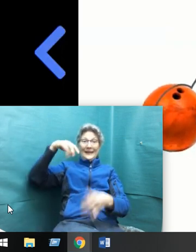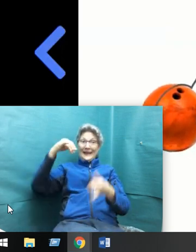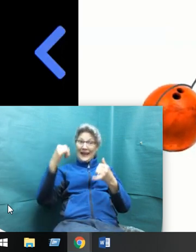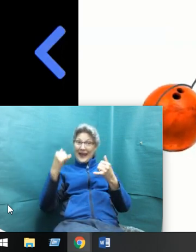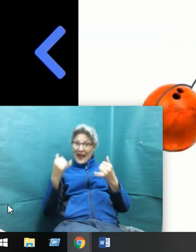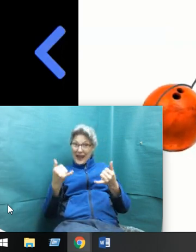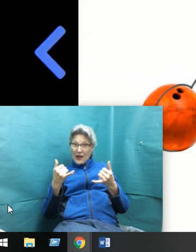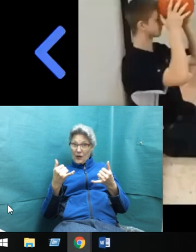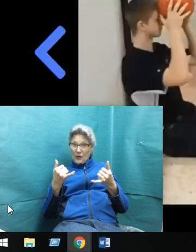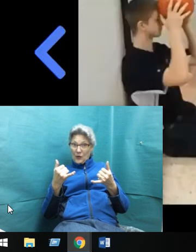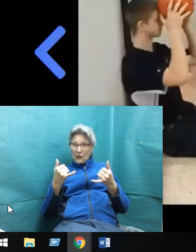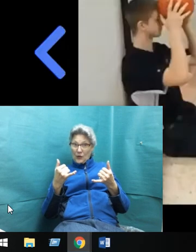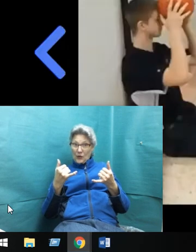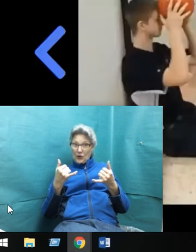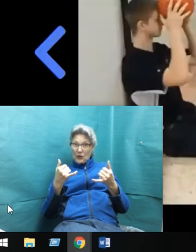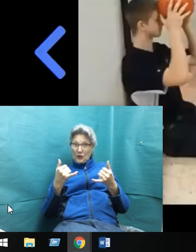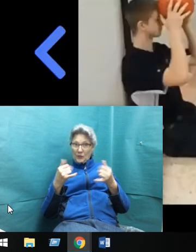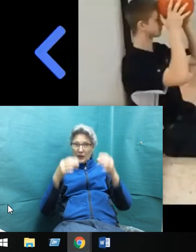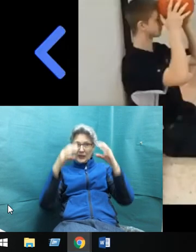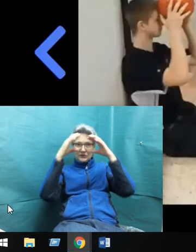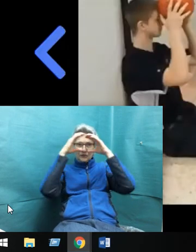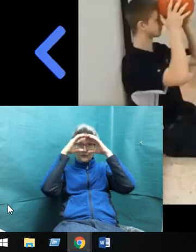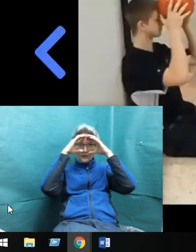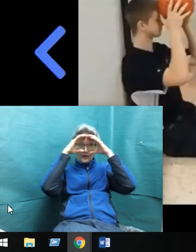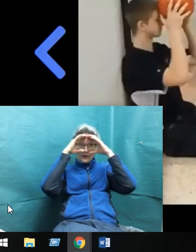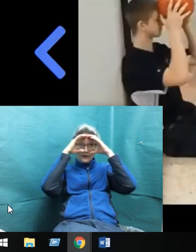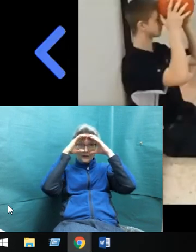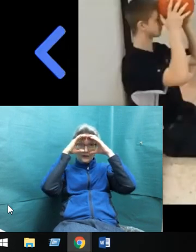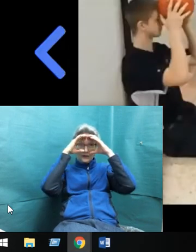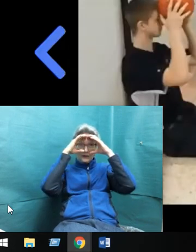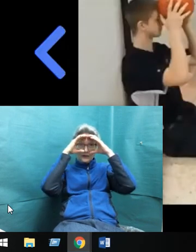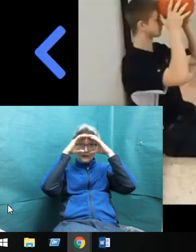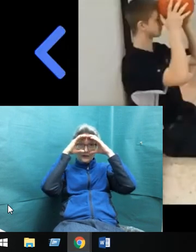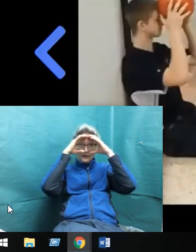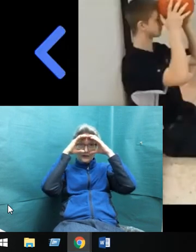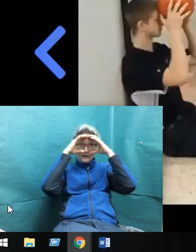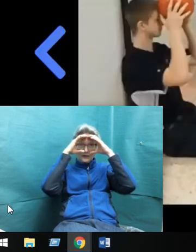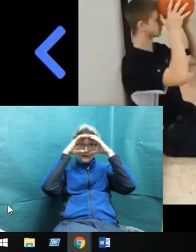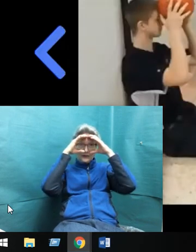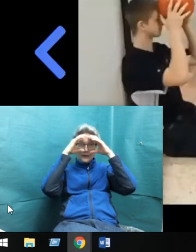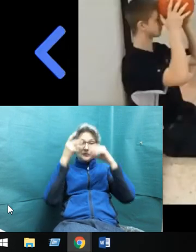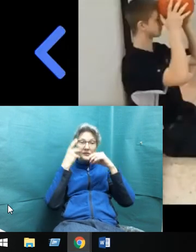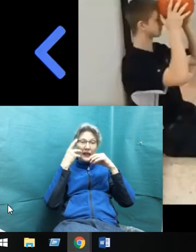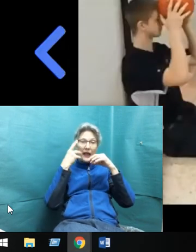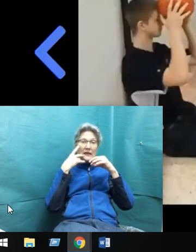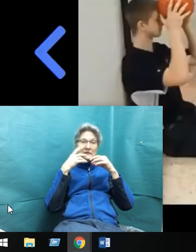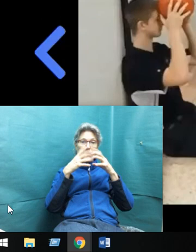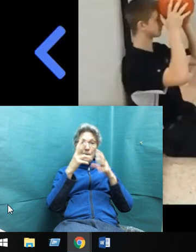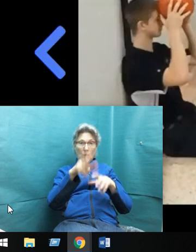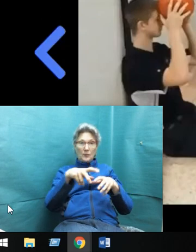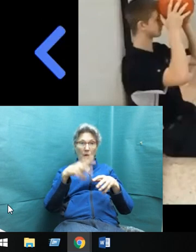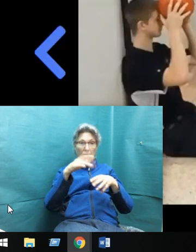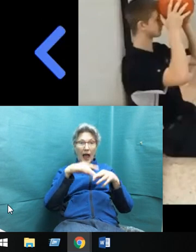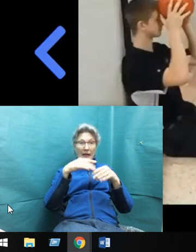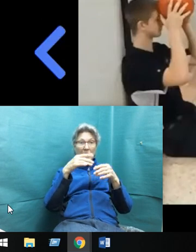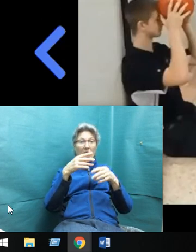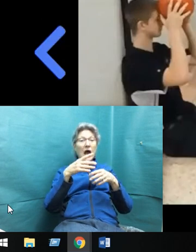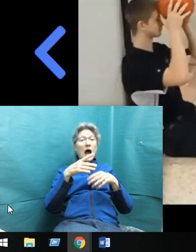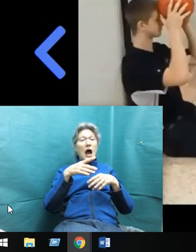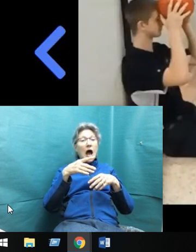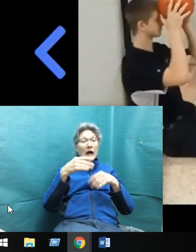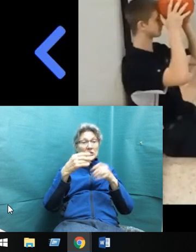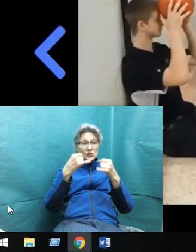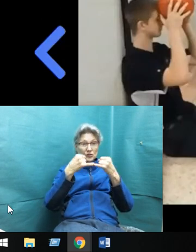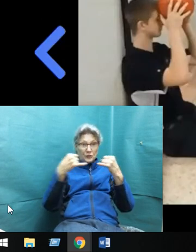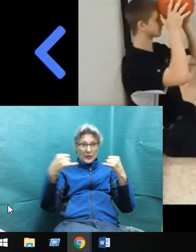now you put it against your forehead, like this kid is doing here. So you see that? He's got a bowling ball on a string, pulled back